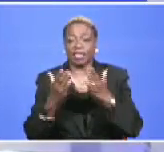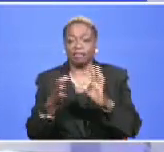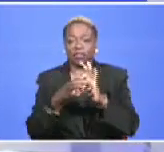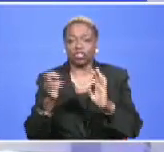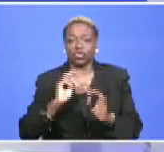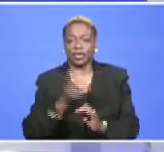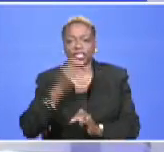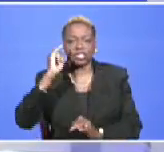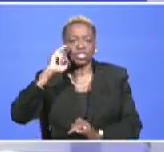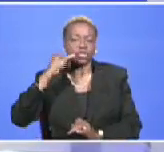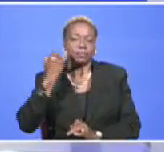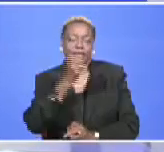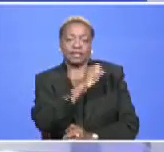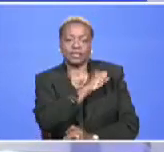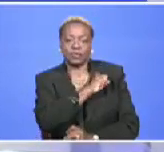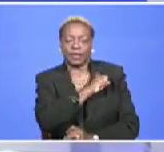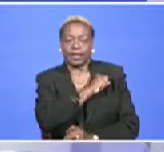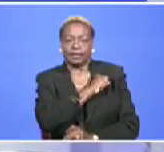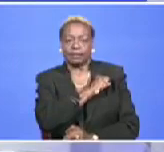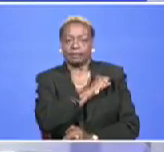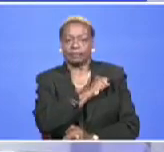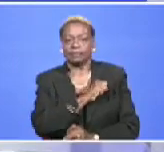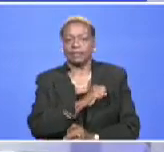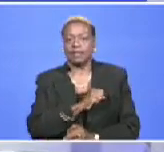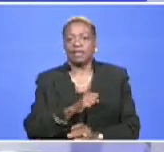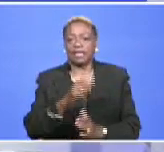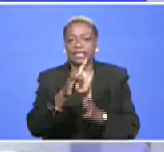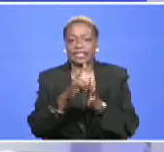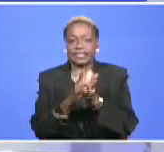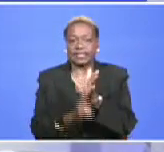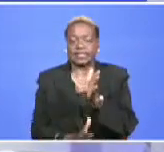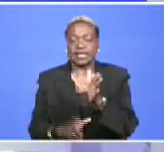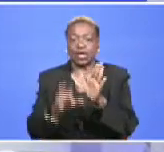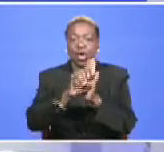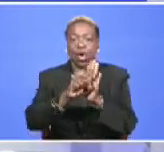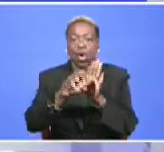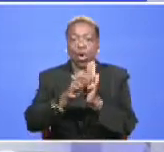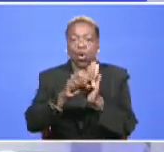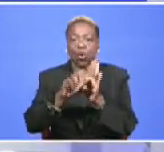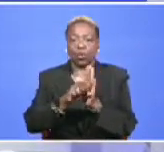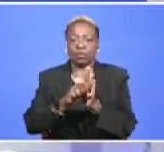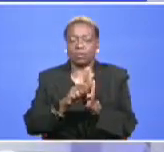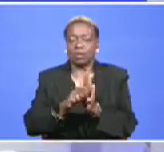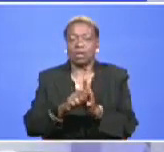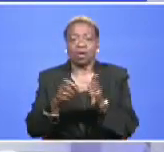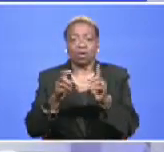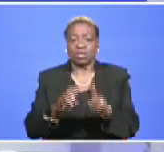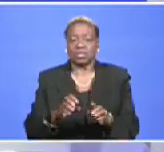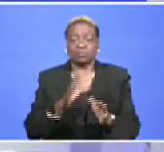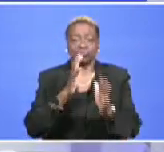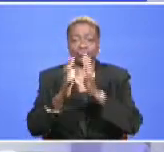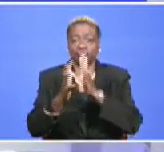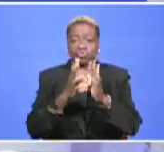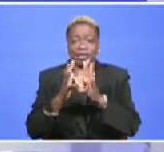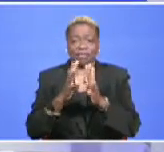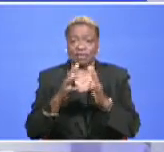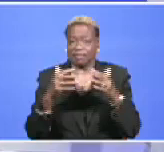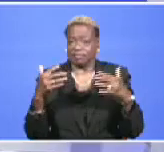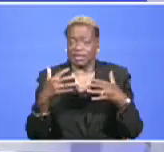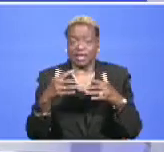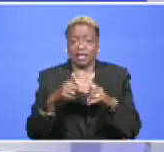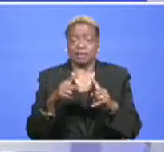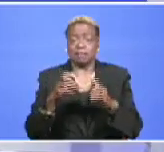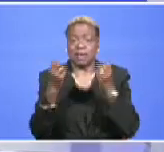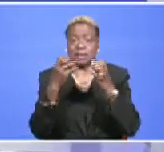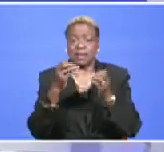Tonight. I'm Jiminita Swain. Topping news that sinkhole, the cause of a traffic nightmare for hundreds of motorists and residents in the